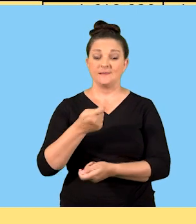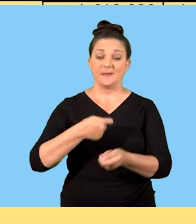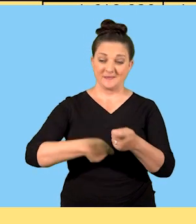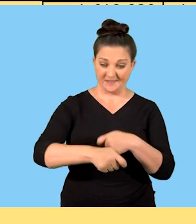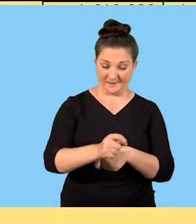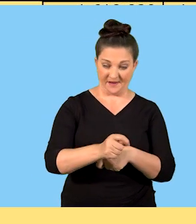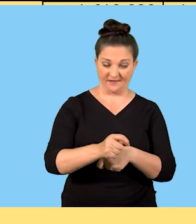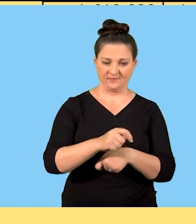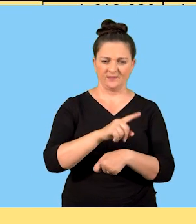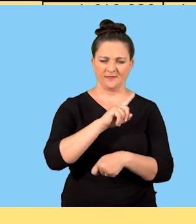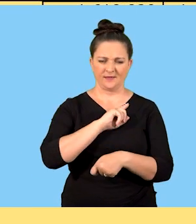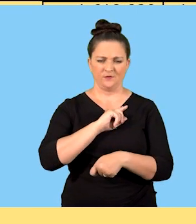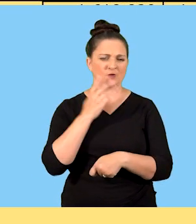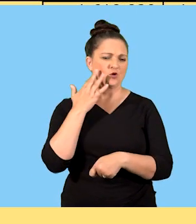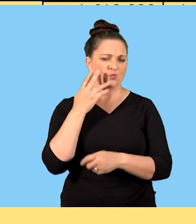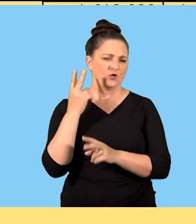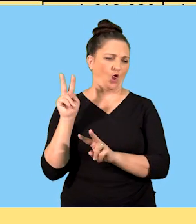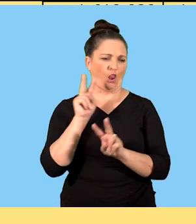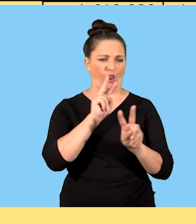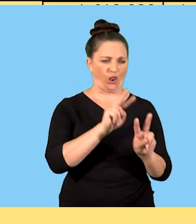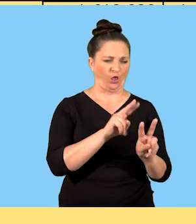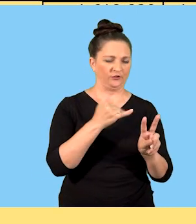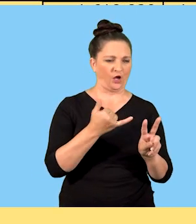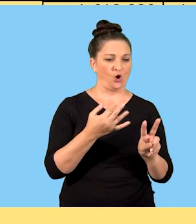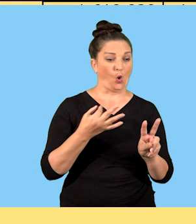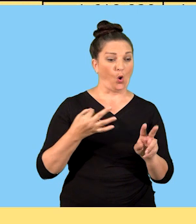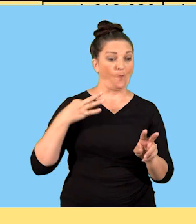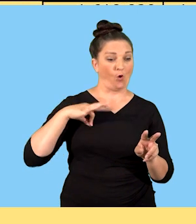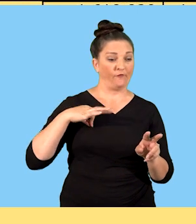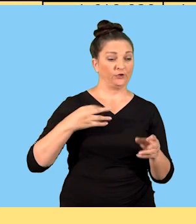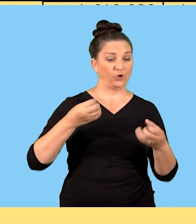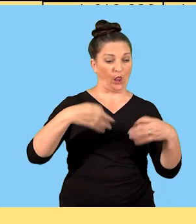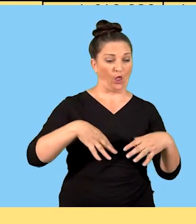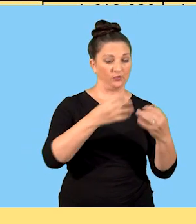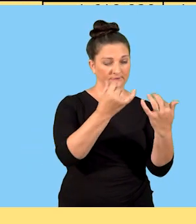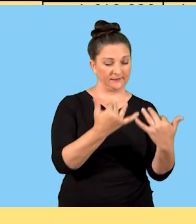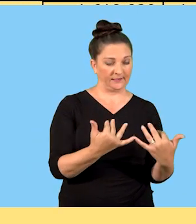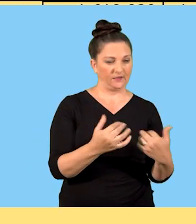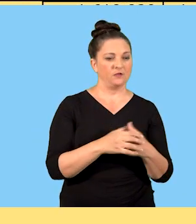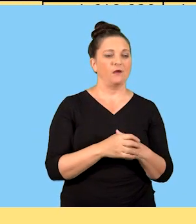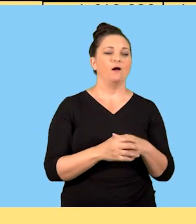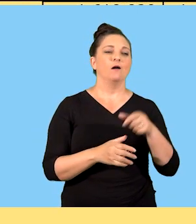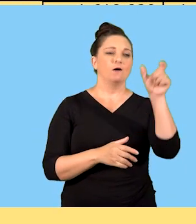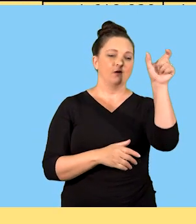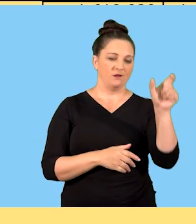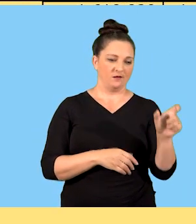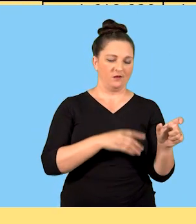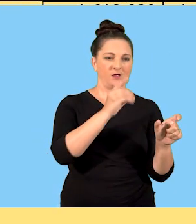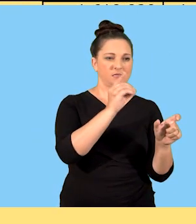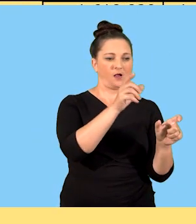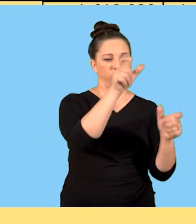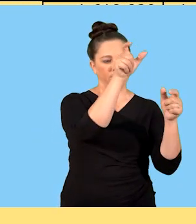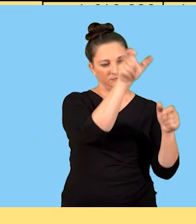an expense. That means when I come to my profit and loss account, I will bring it to